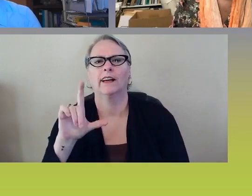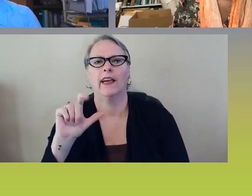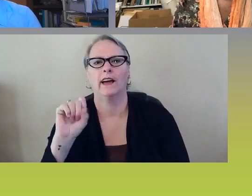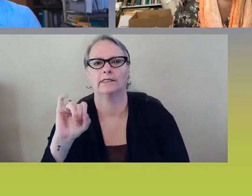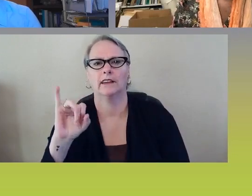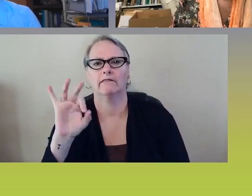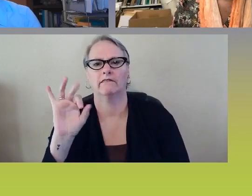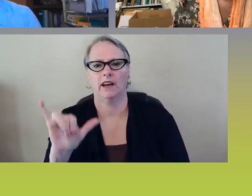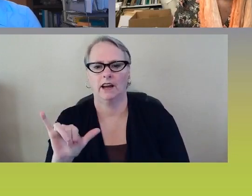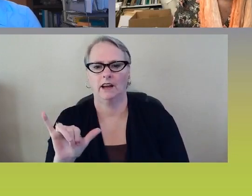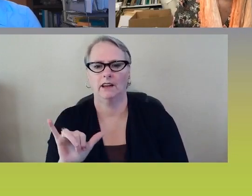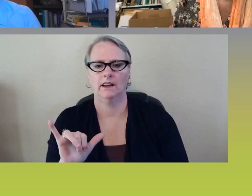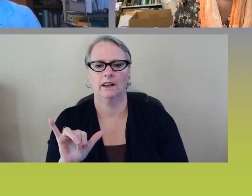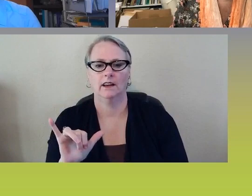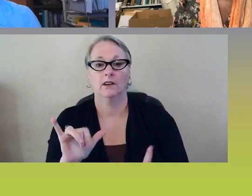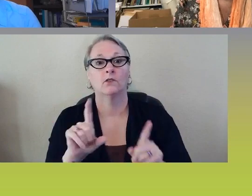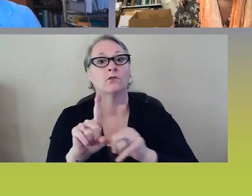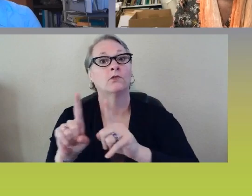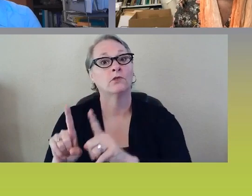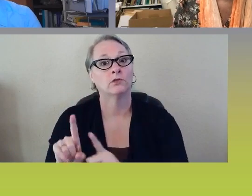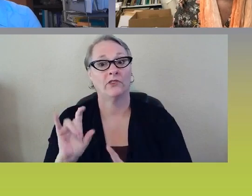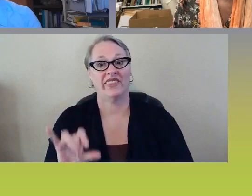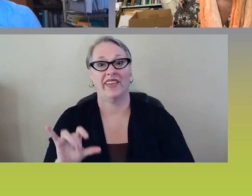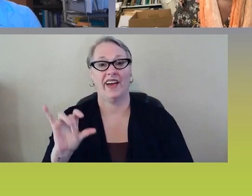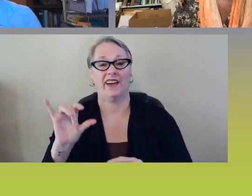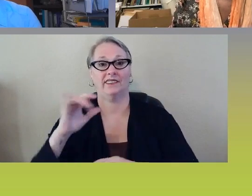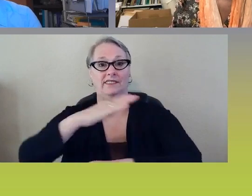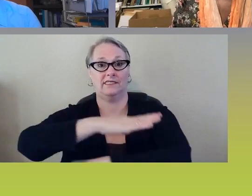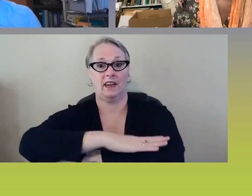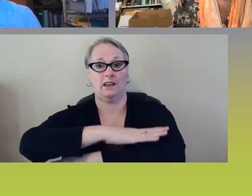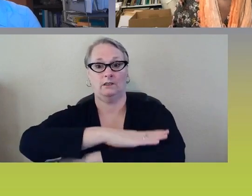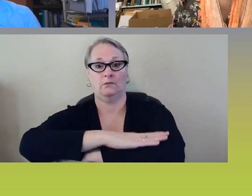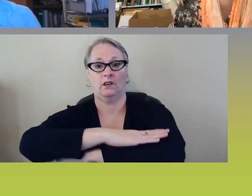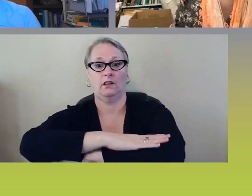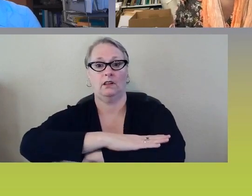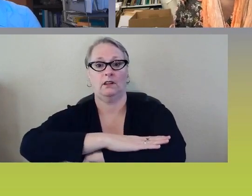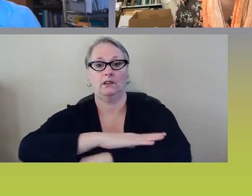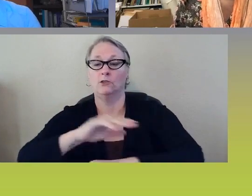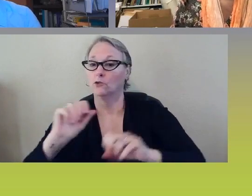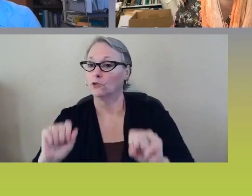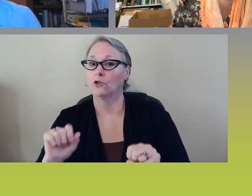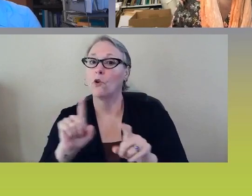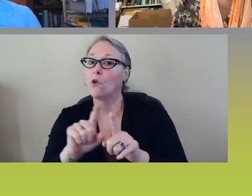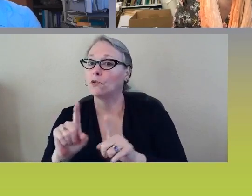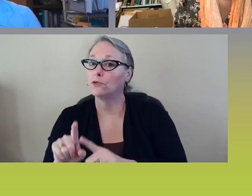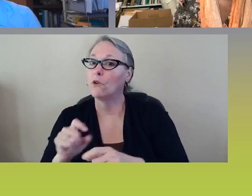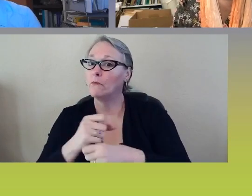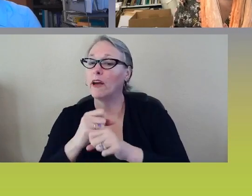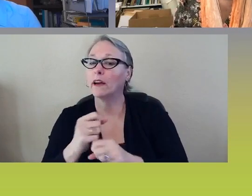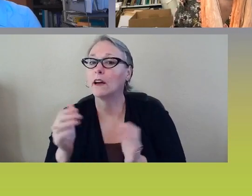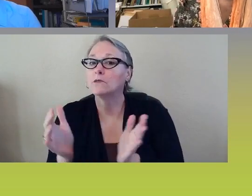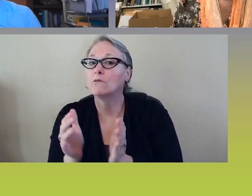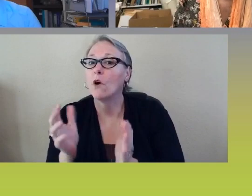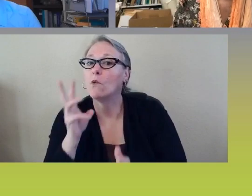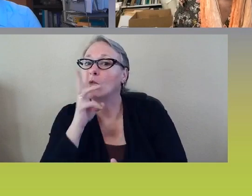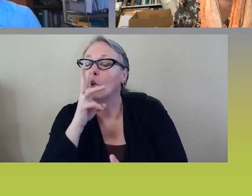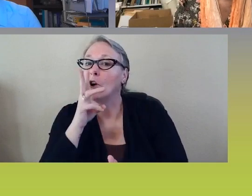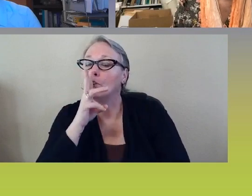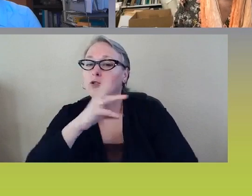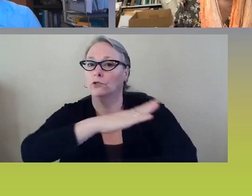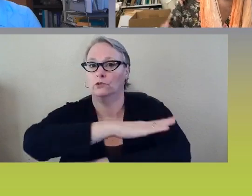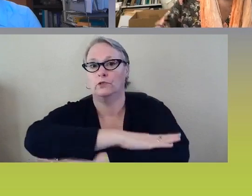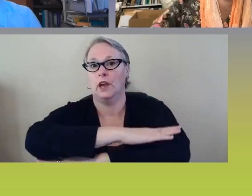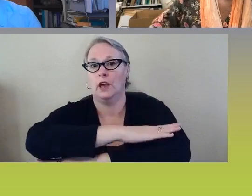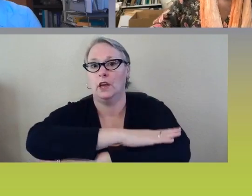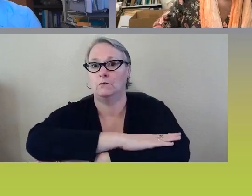instance, that same table. That could be a water table, a small water table, or